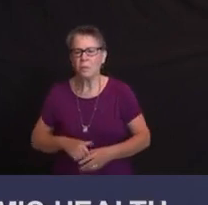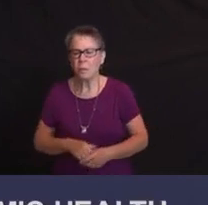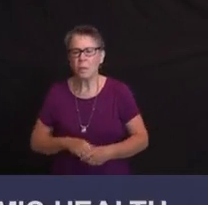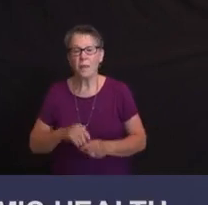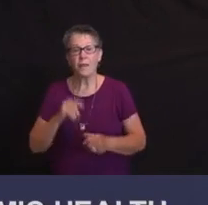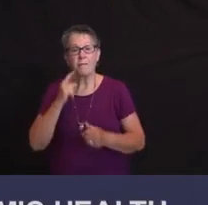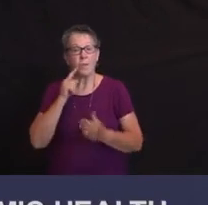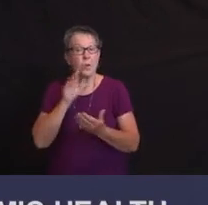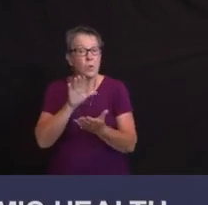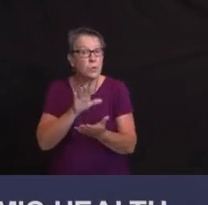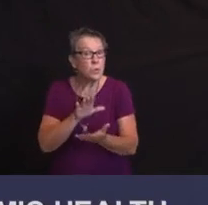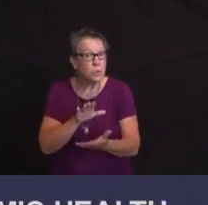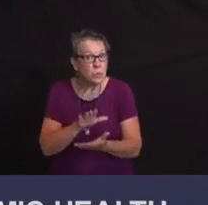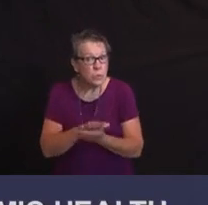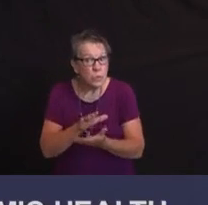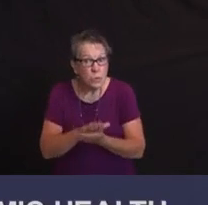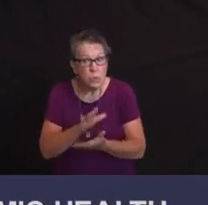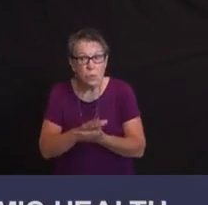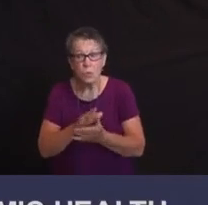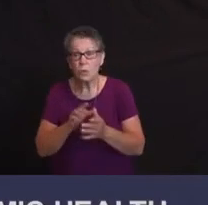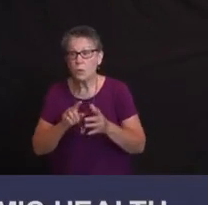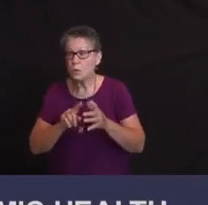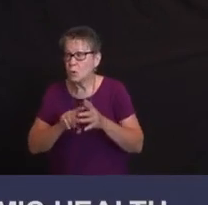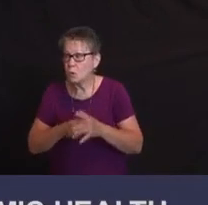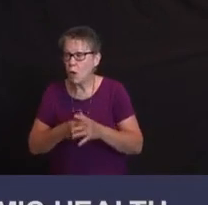course. I hope that by smart